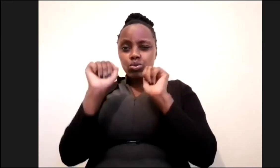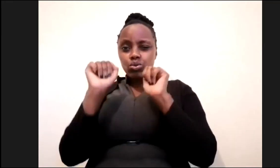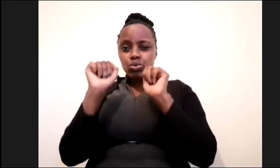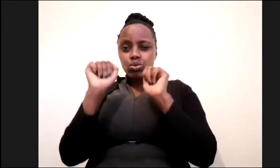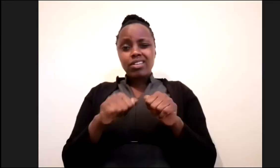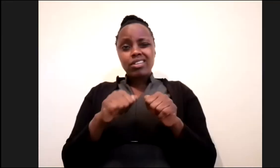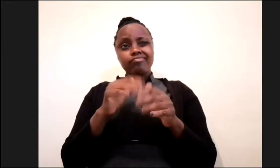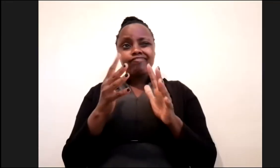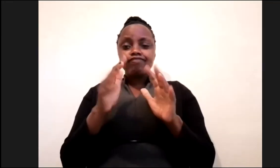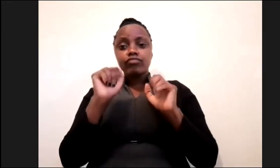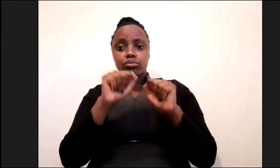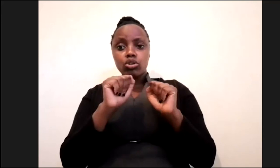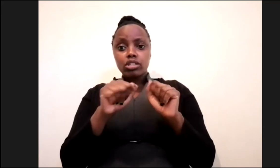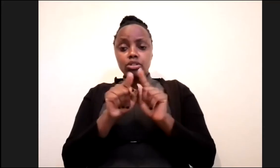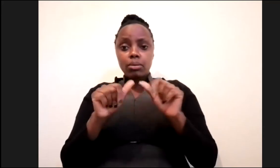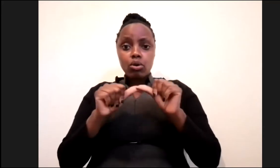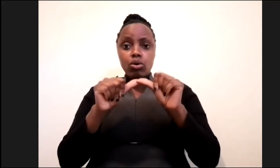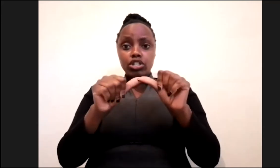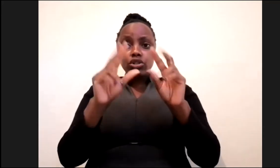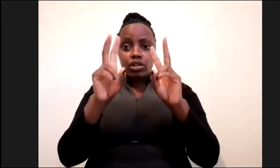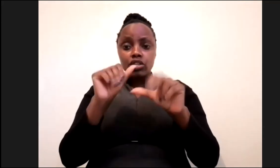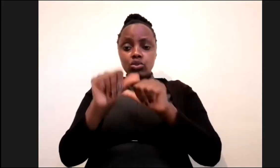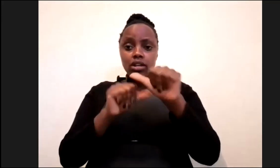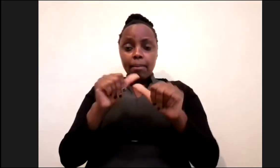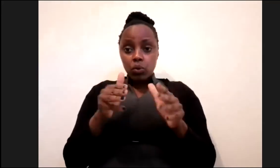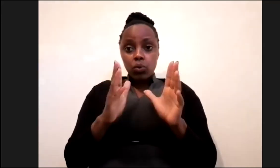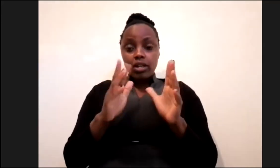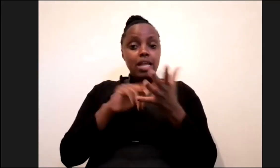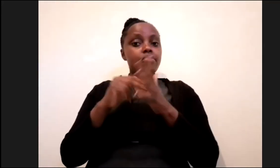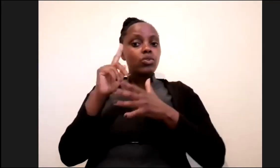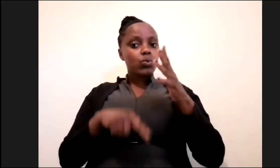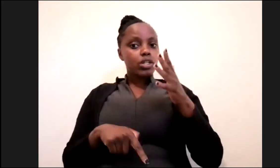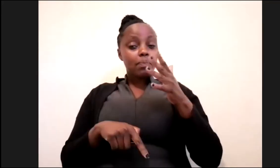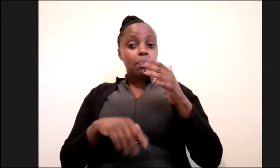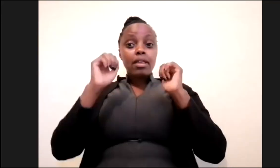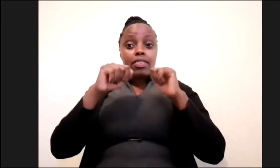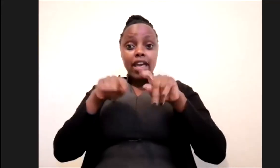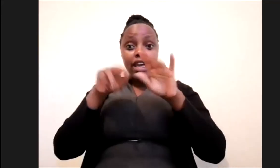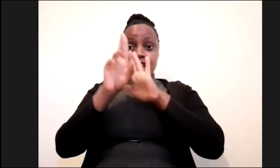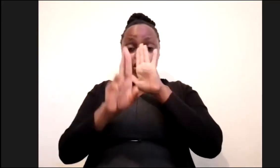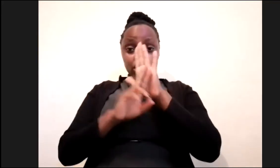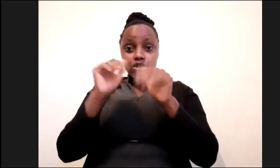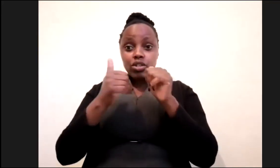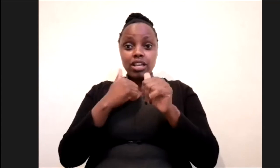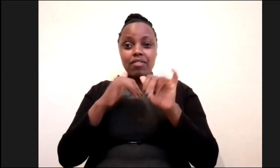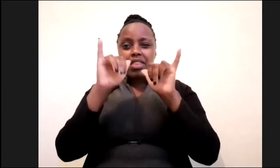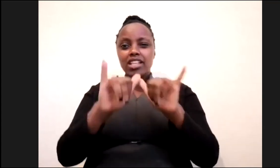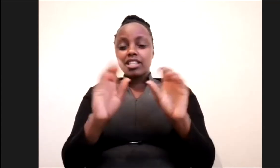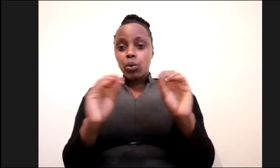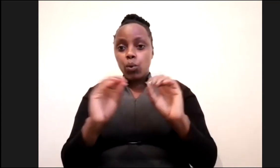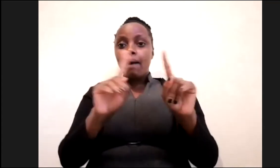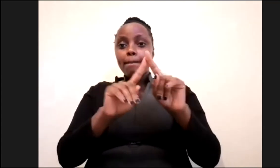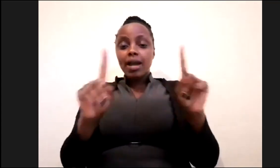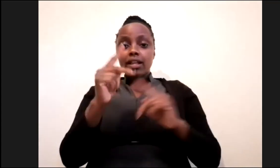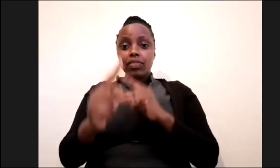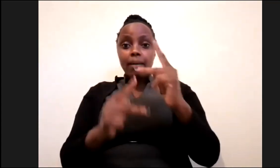way to continue in terms of means. It means the regulations does not say that the processors